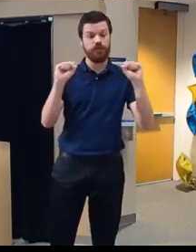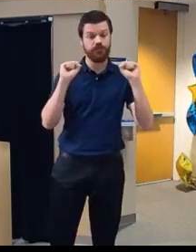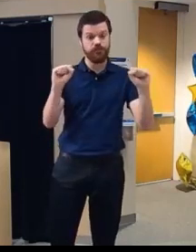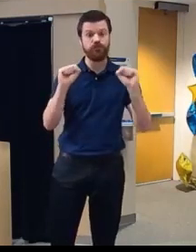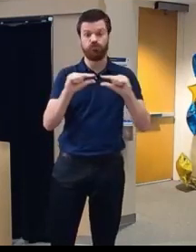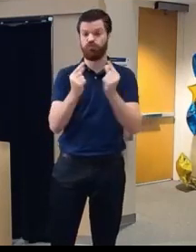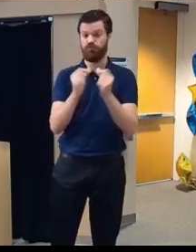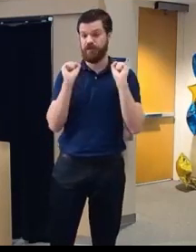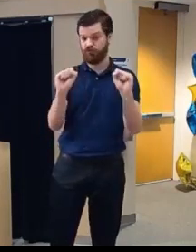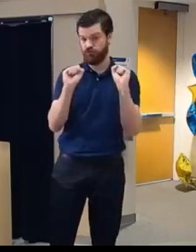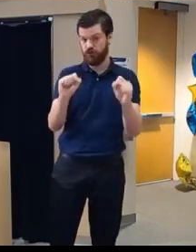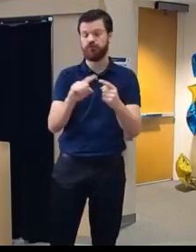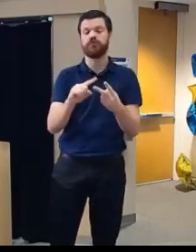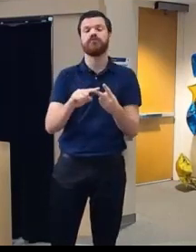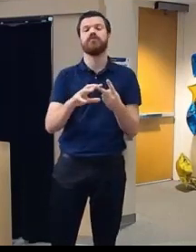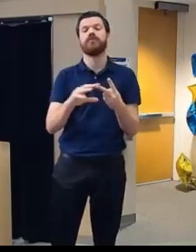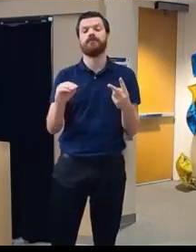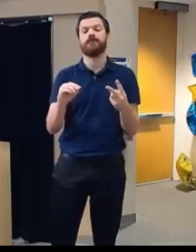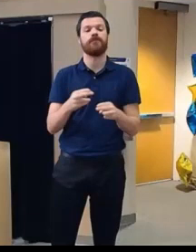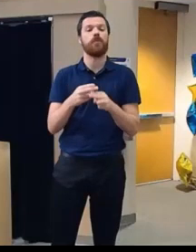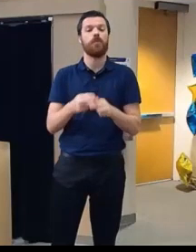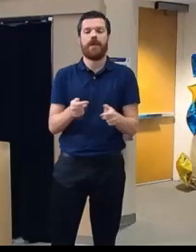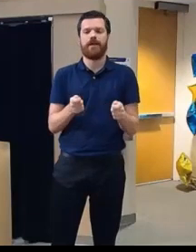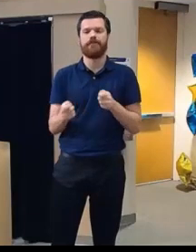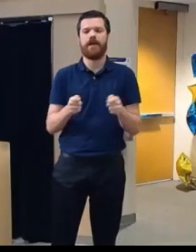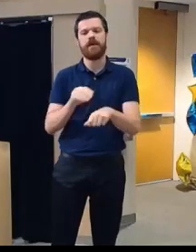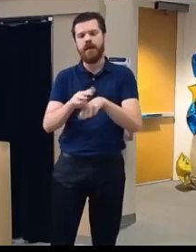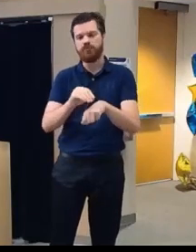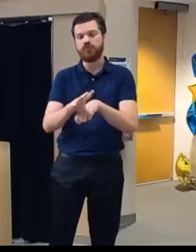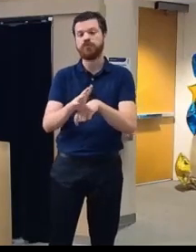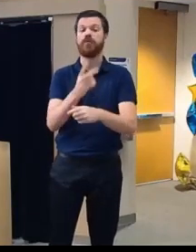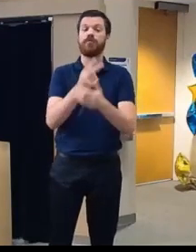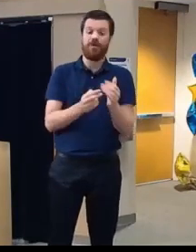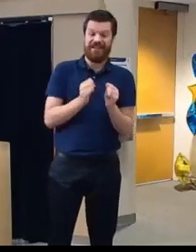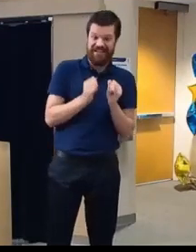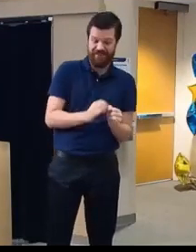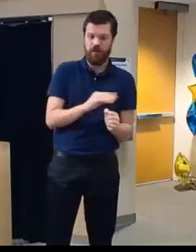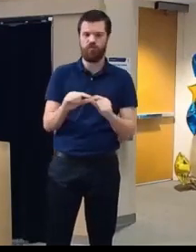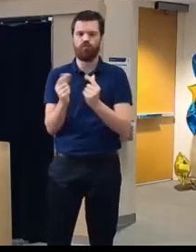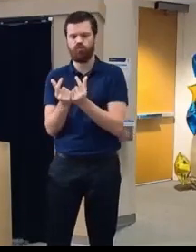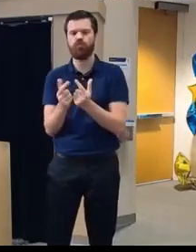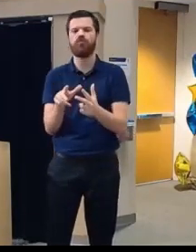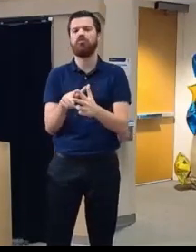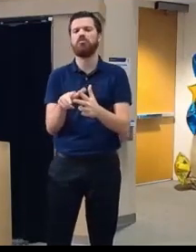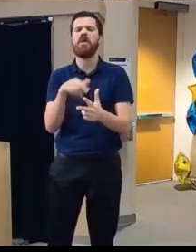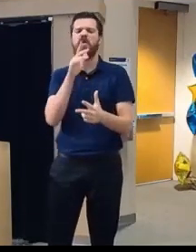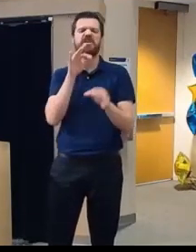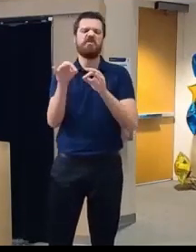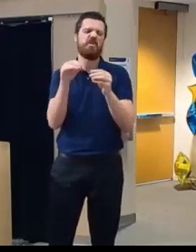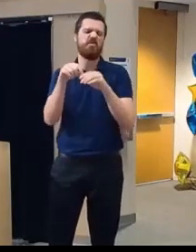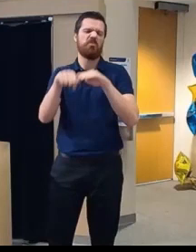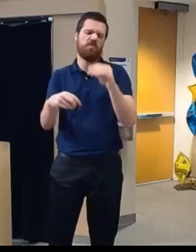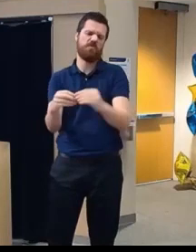exercise, group exercise, and weight management counseling, group and individual. I'll explain the intervention a little bit more on the next